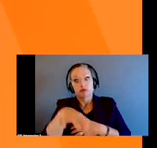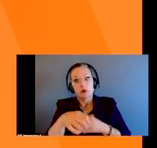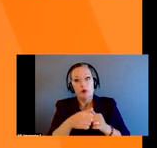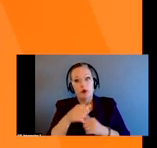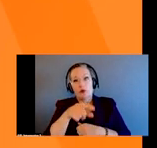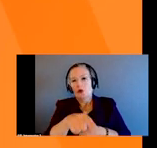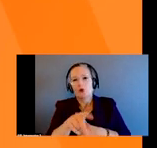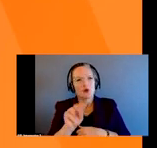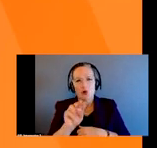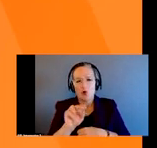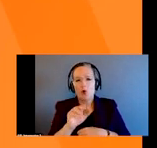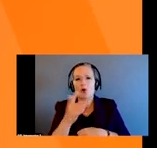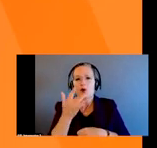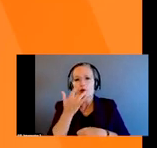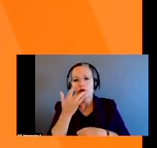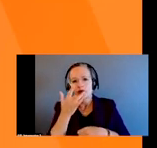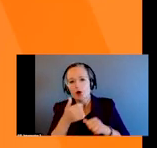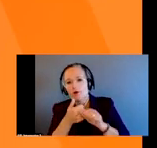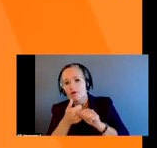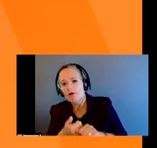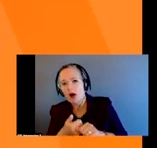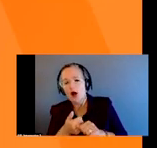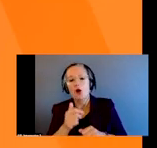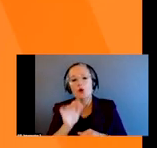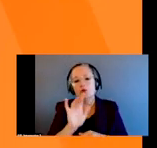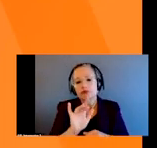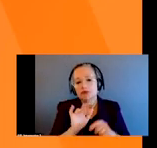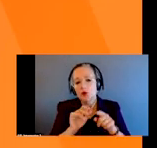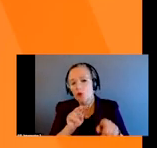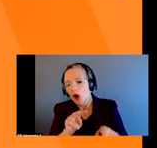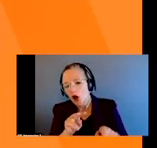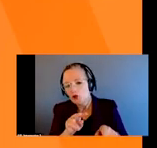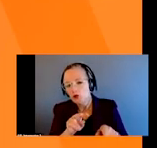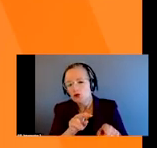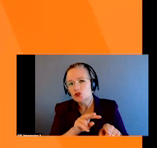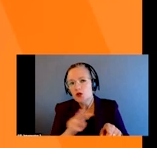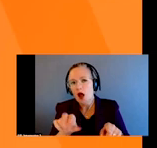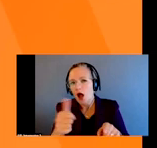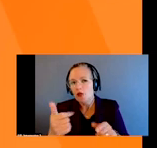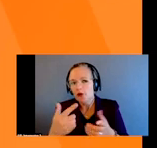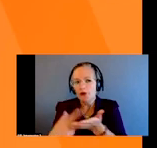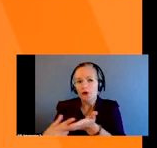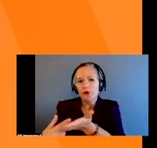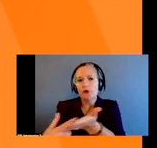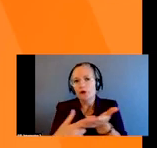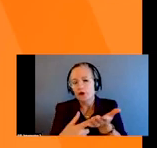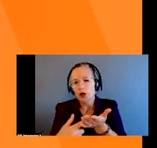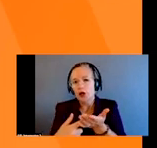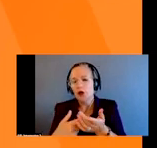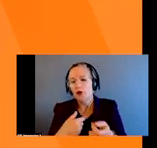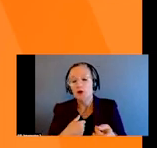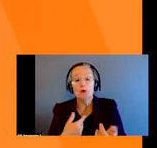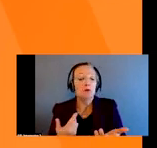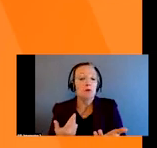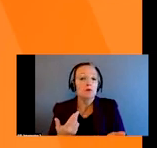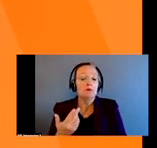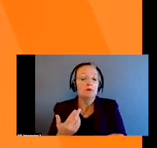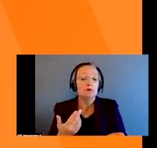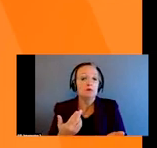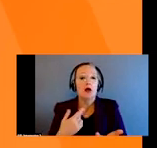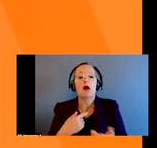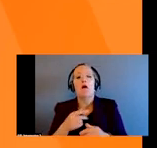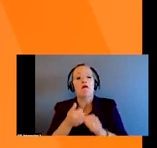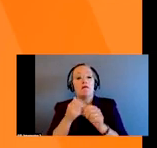is. So every morning, what I do is half an hour in the morning, I go and find 10 new